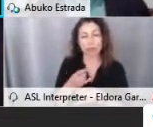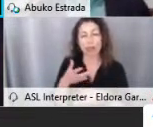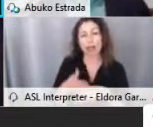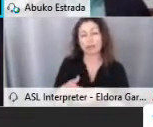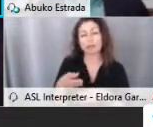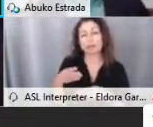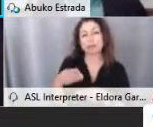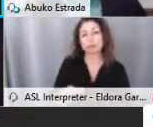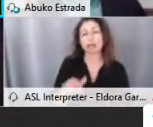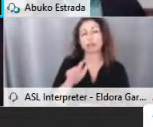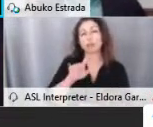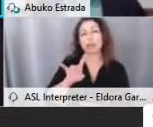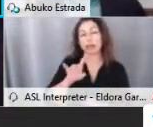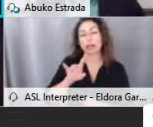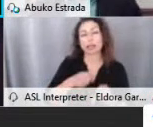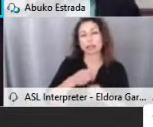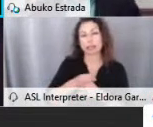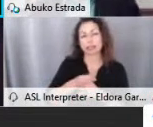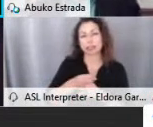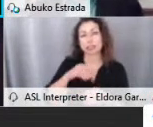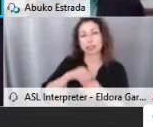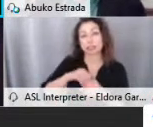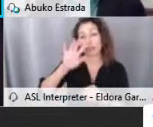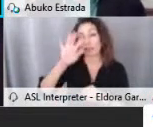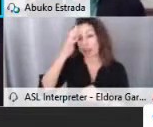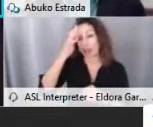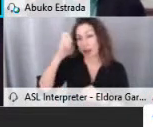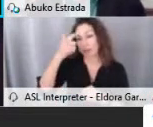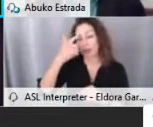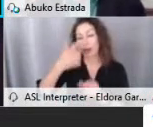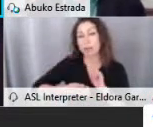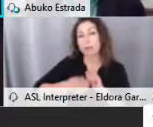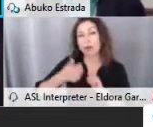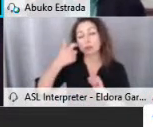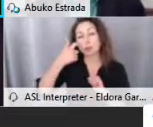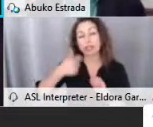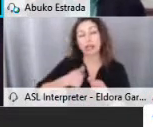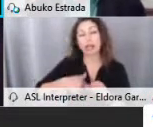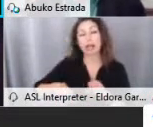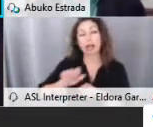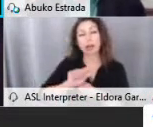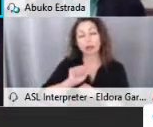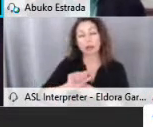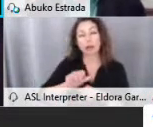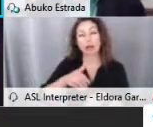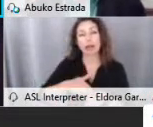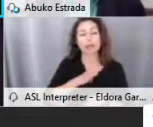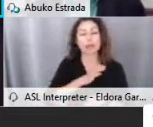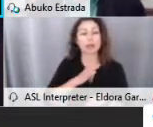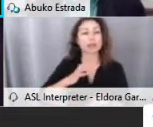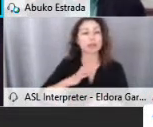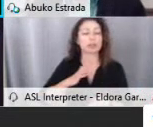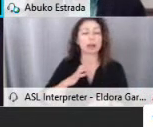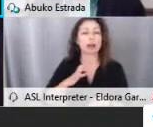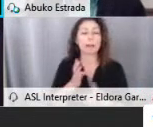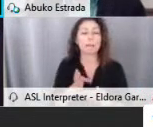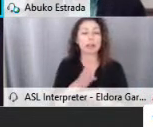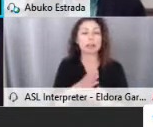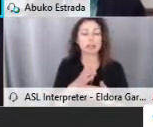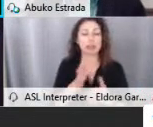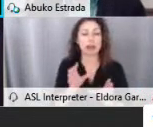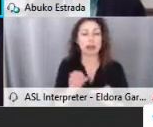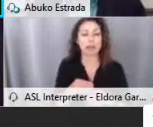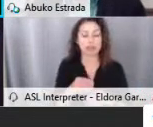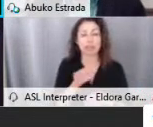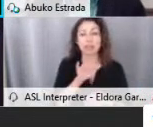spent 28 years in the federal government. Most recently, I worked at the Congressional Budget Office, which is